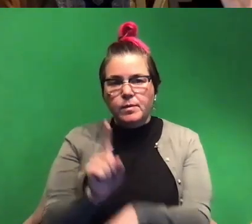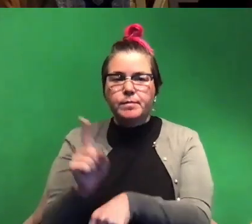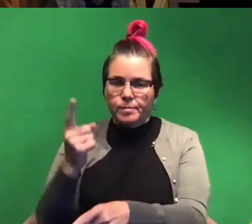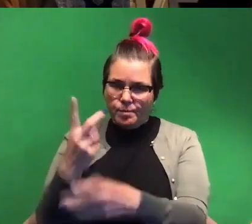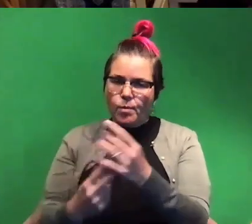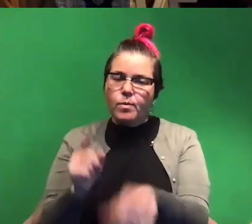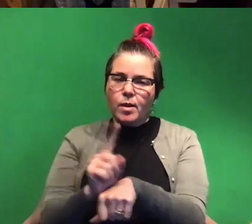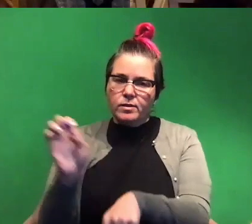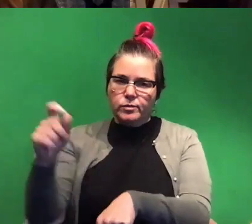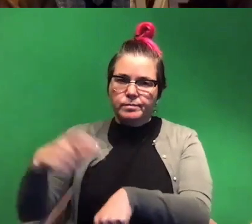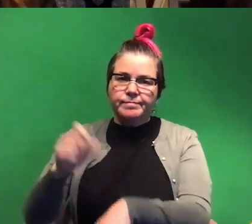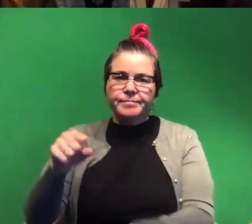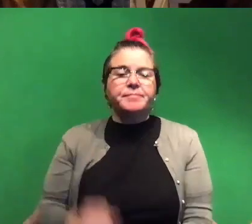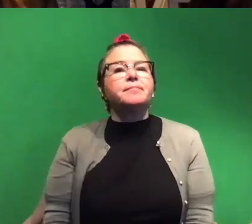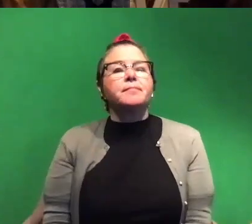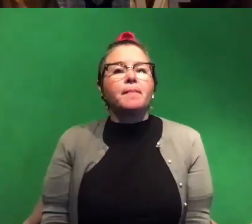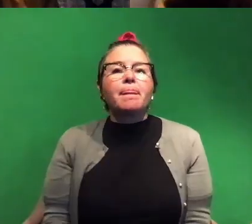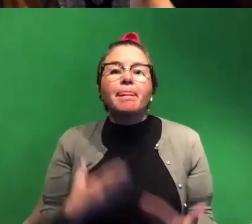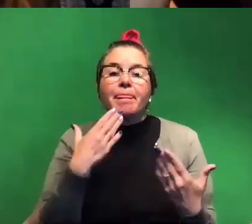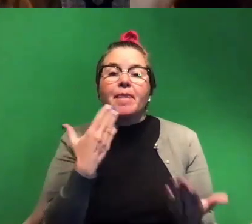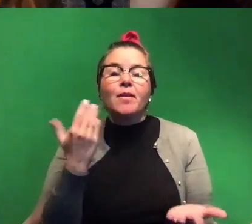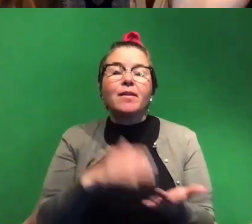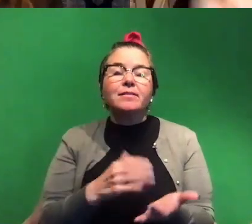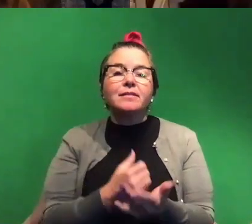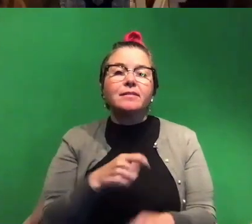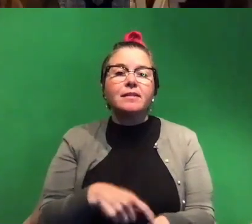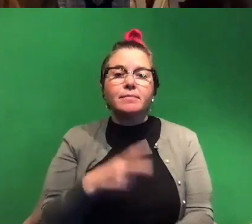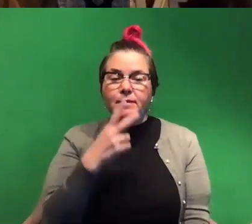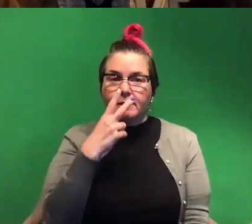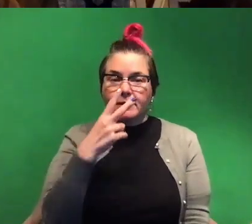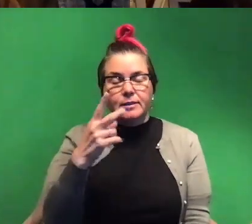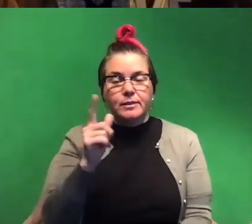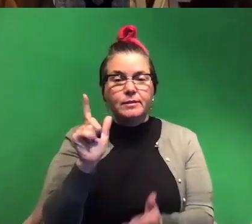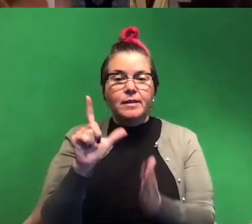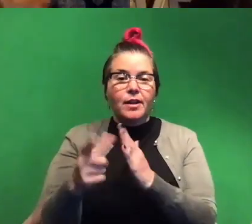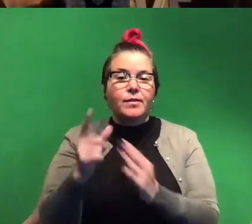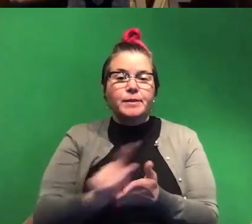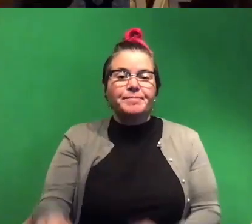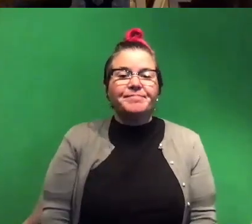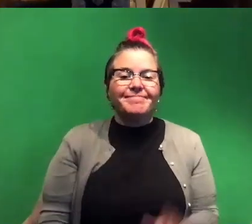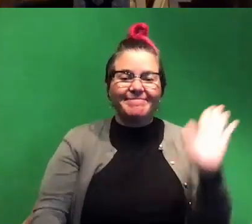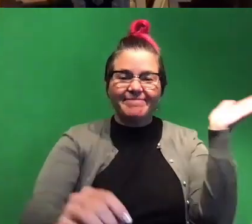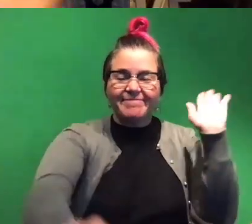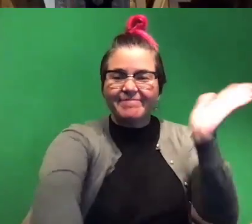at 1 p.m. Eastern. Thank you again for taking the time, and we'll see y'all later this week. Bye.